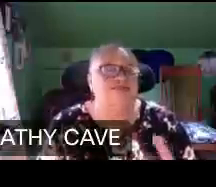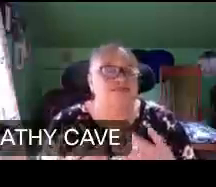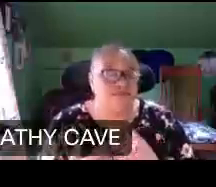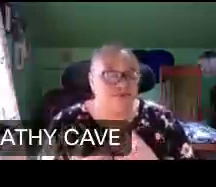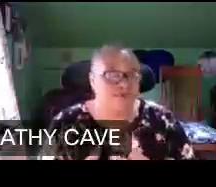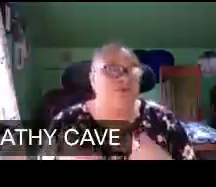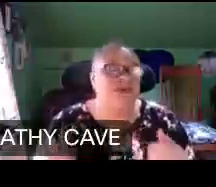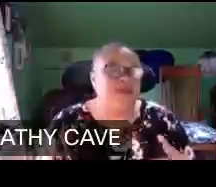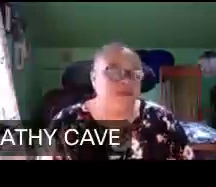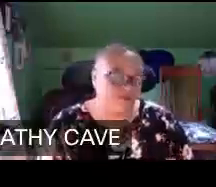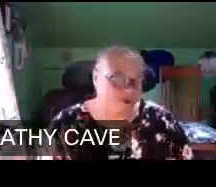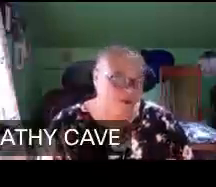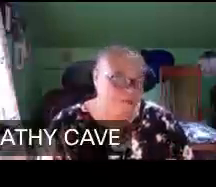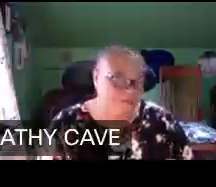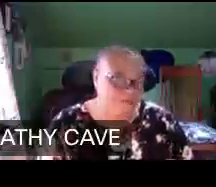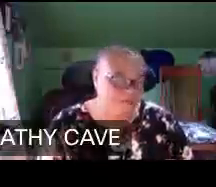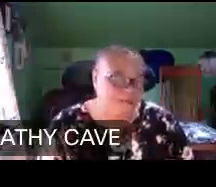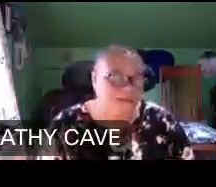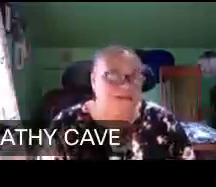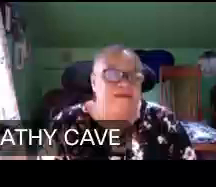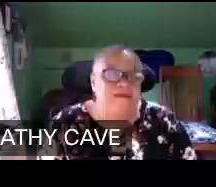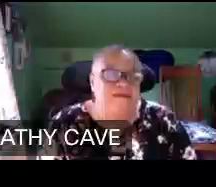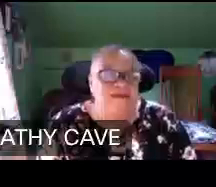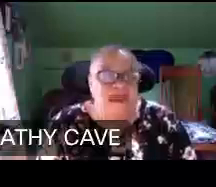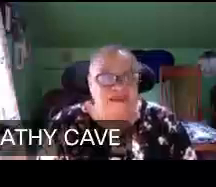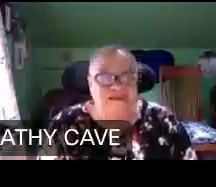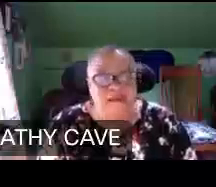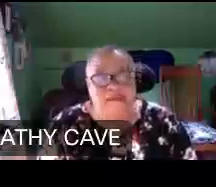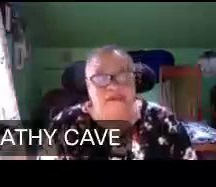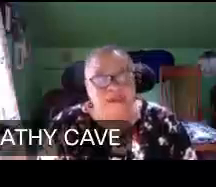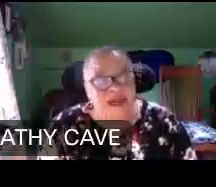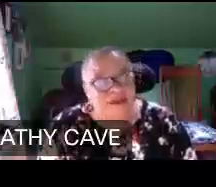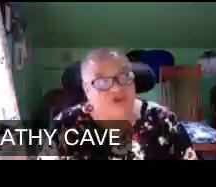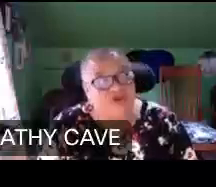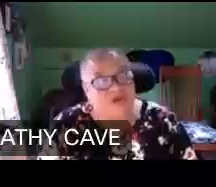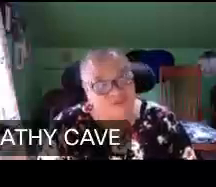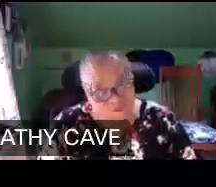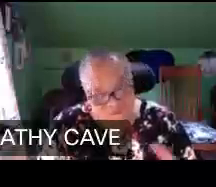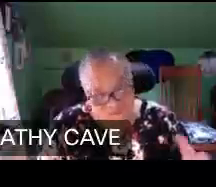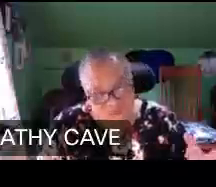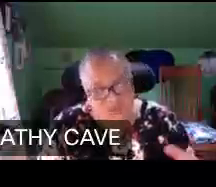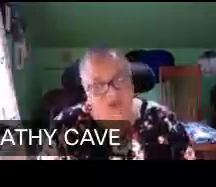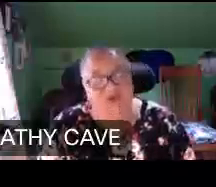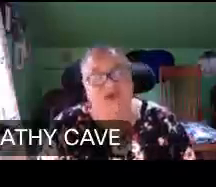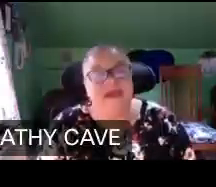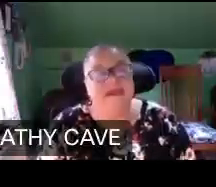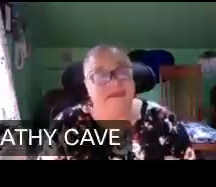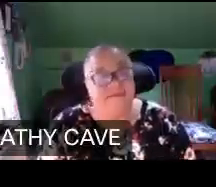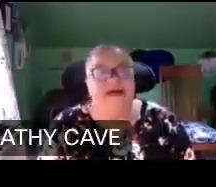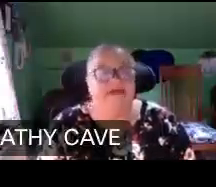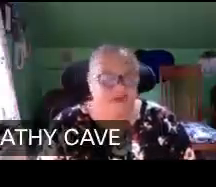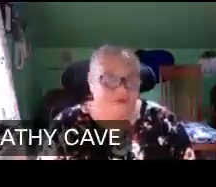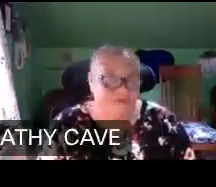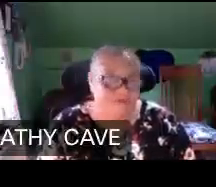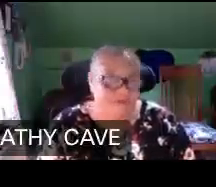those resources within their program. Their next step was to actually create an